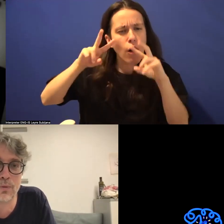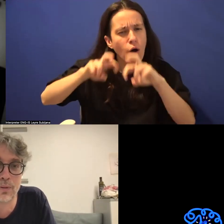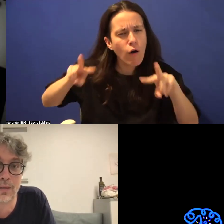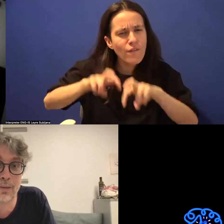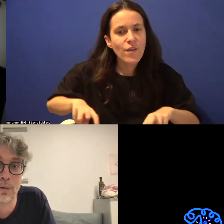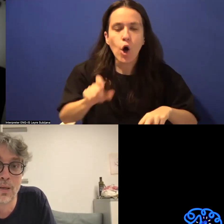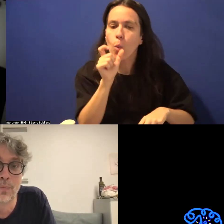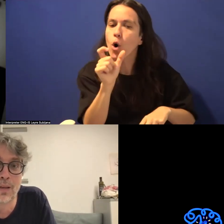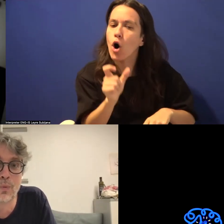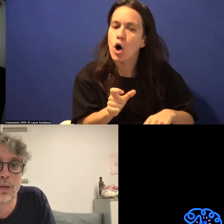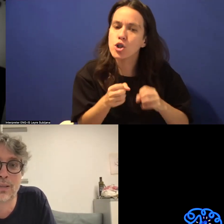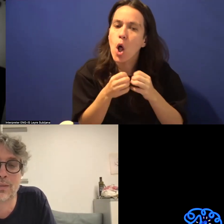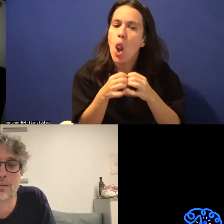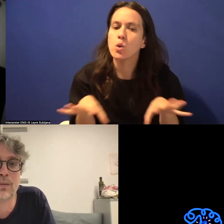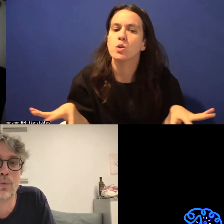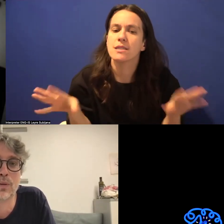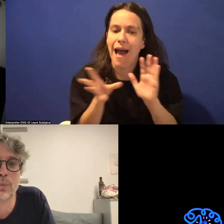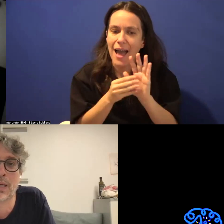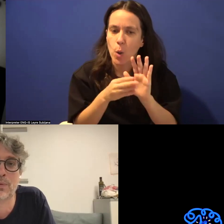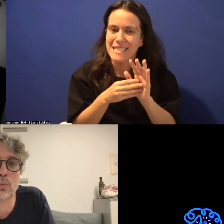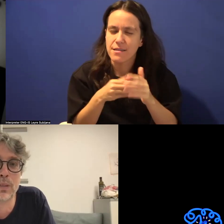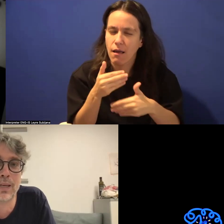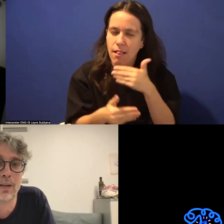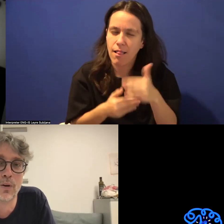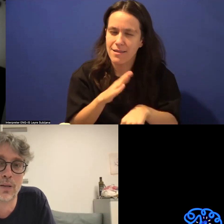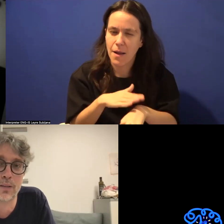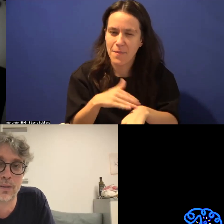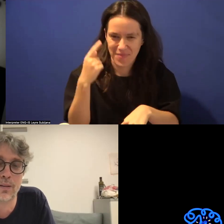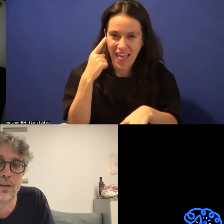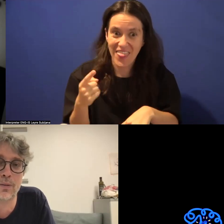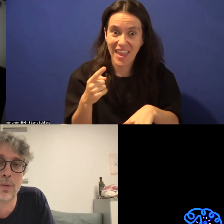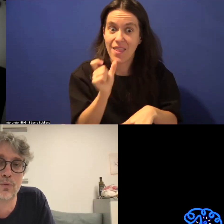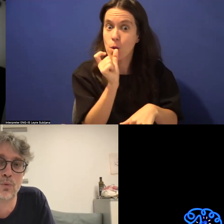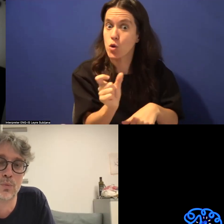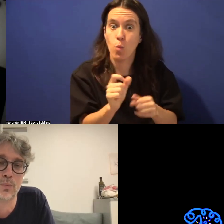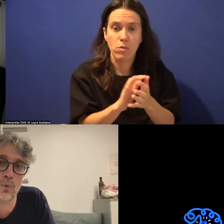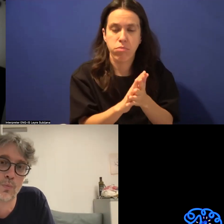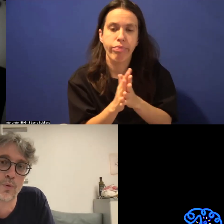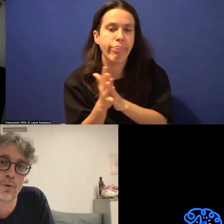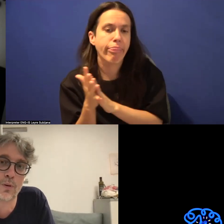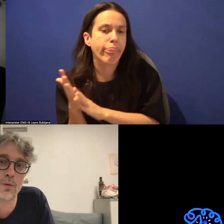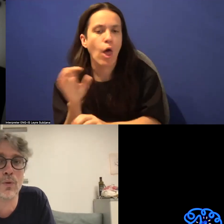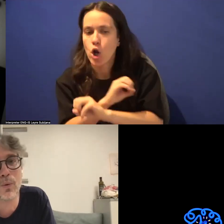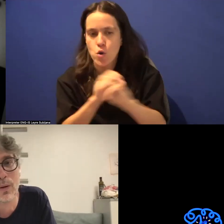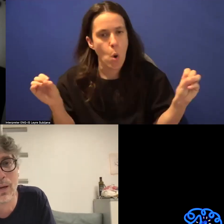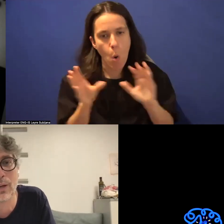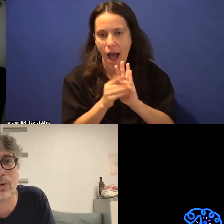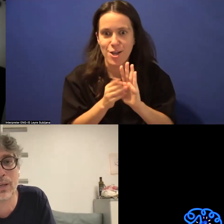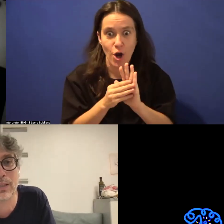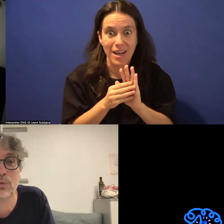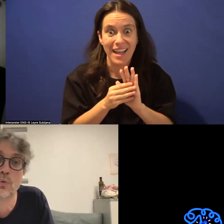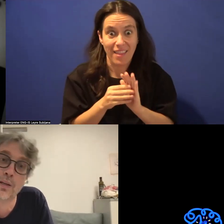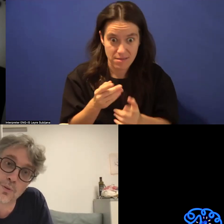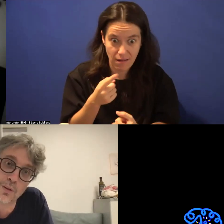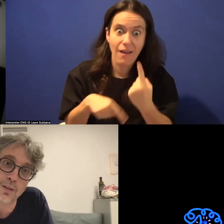iconicity over time. And when the word becomes completely aniconic, then it makes room for new